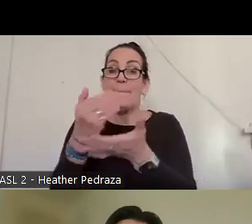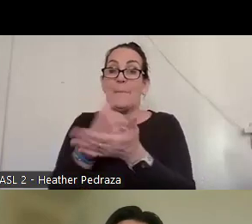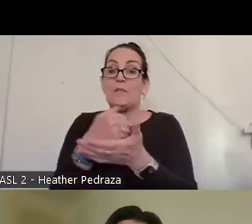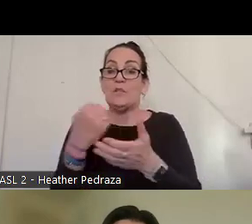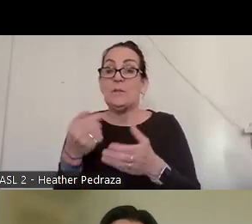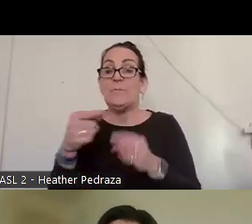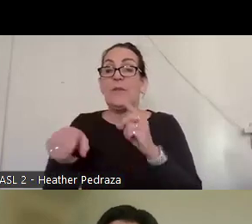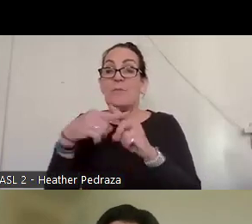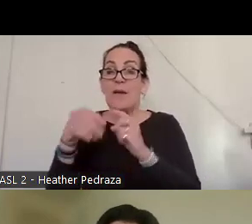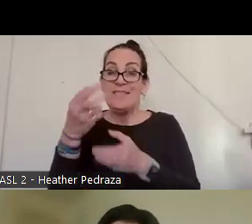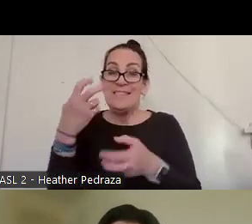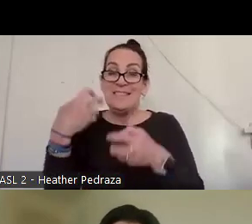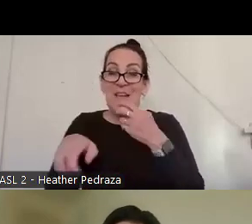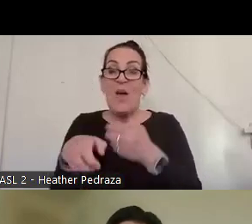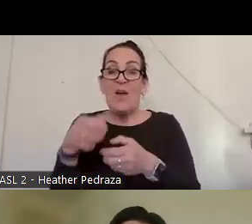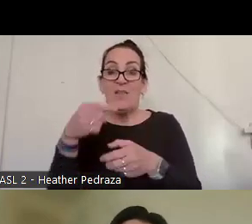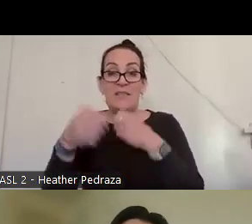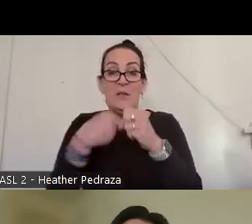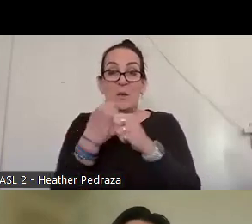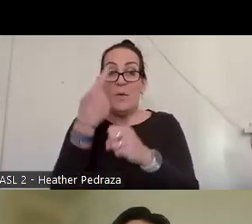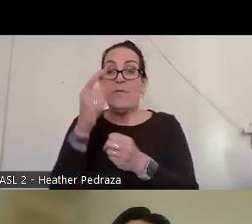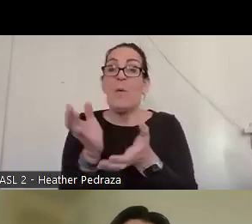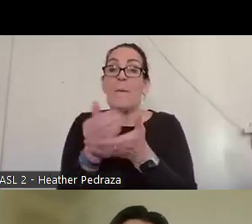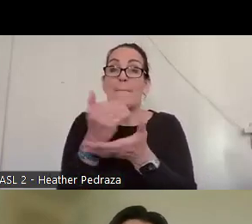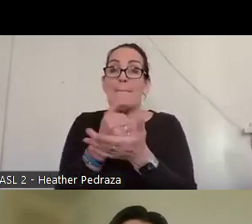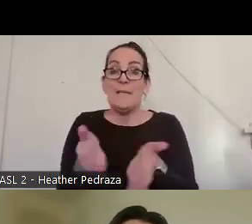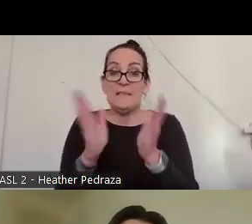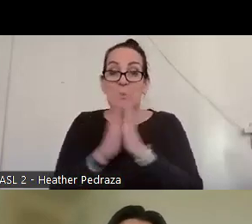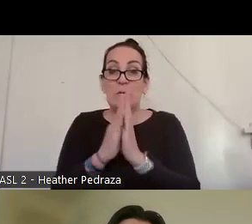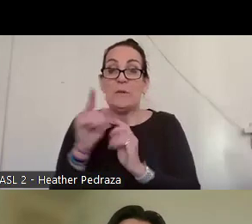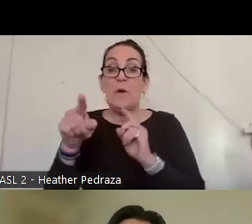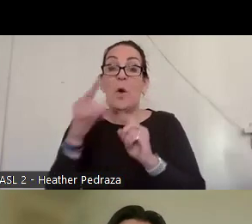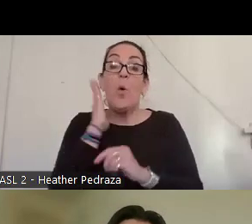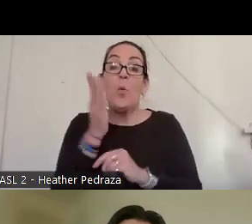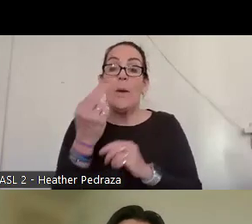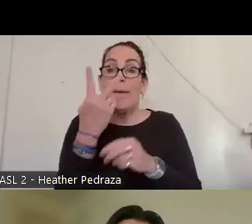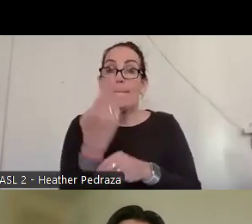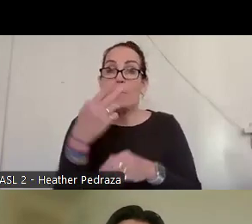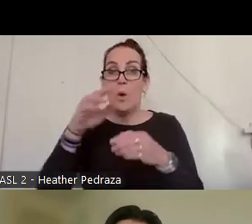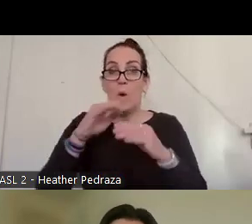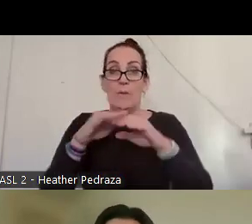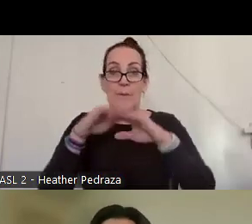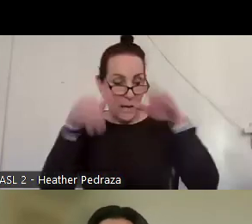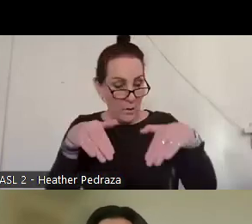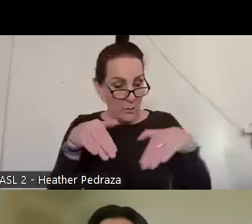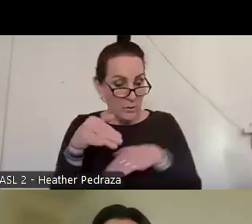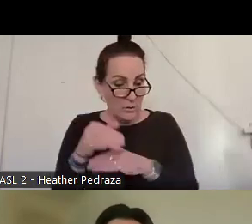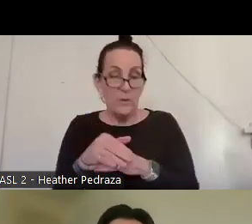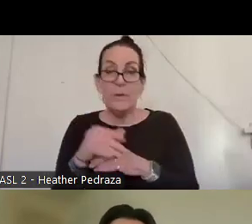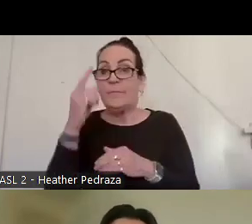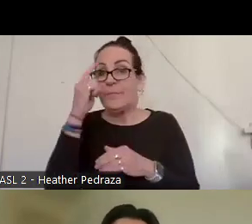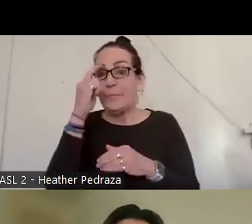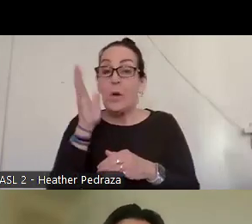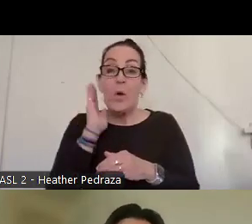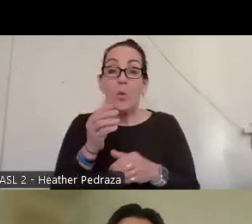champion on the Senate so that it will be moving in both houses. But we do know that it will be considered in the Assembly at least.